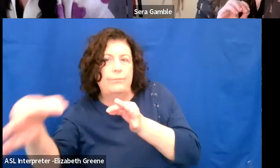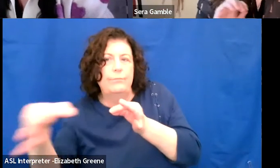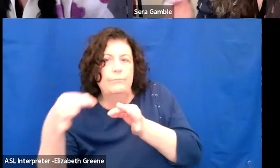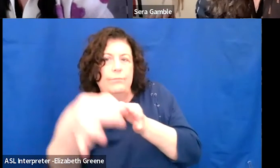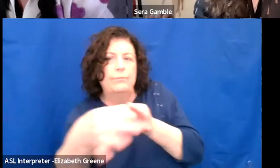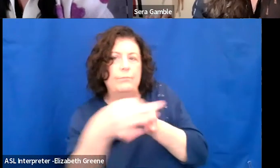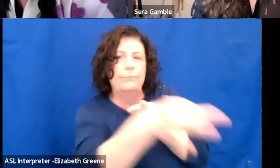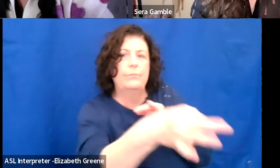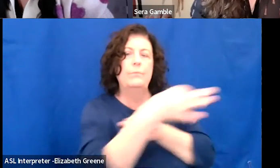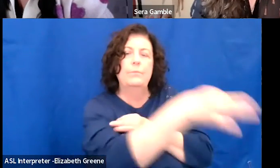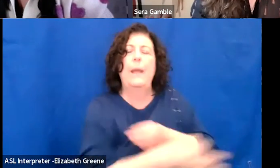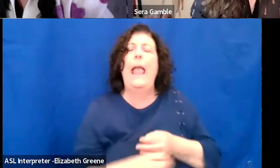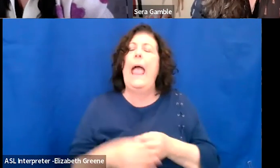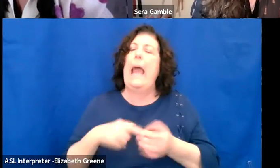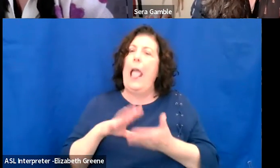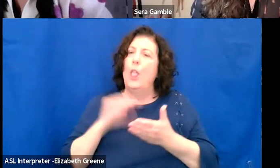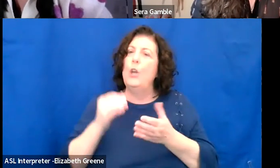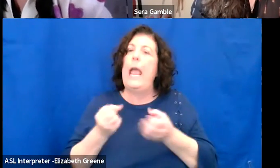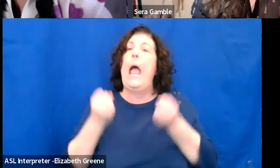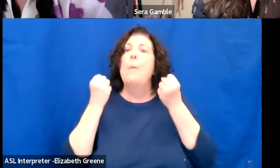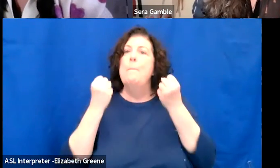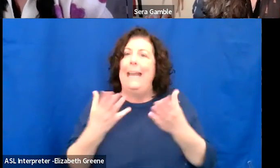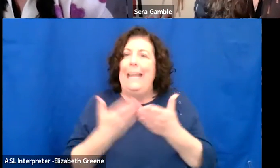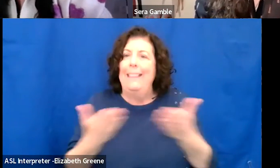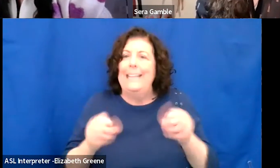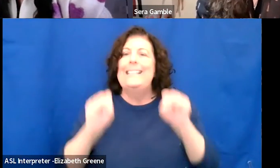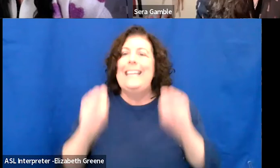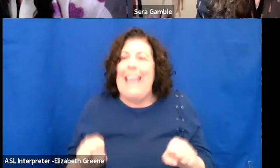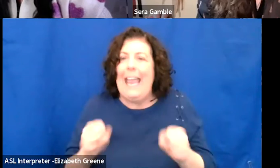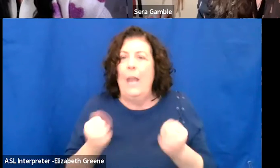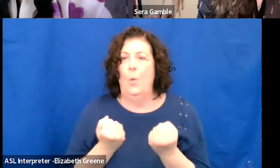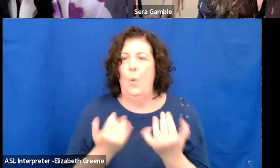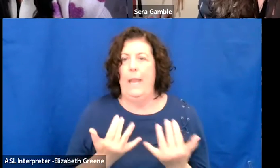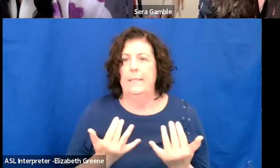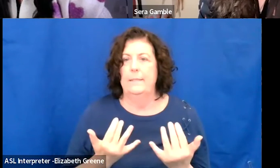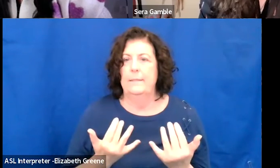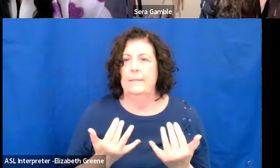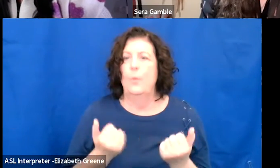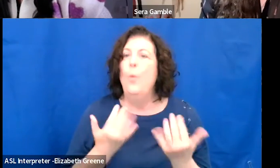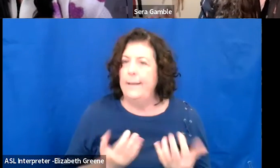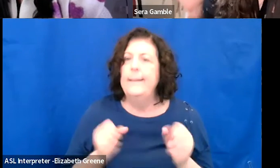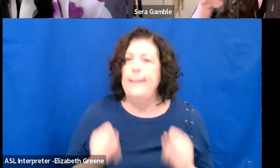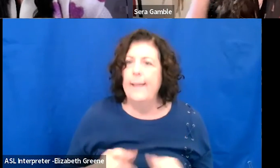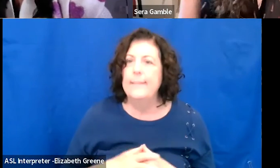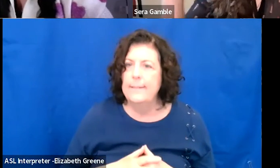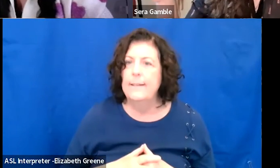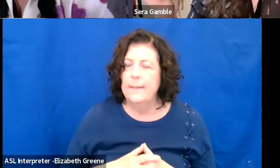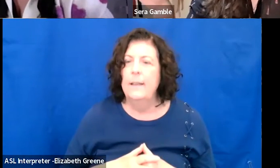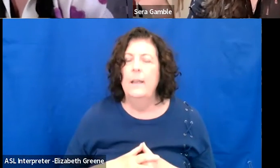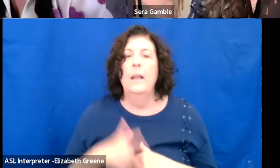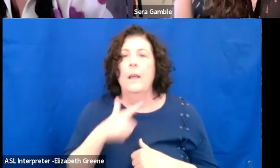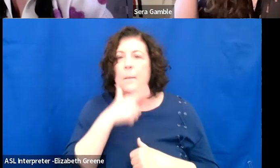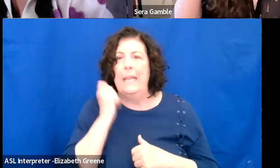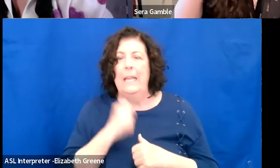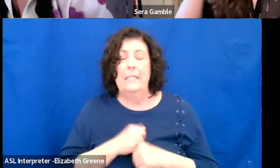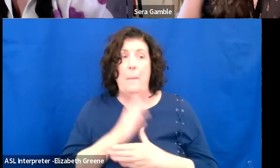solve everything by the end of the day when I started. That because the feeling of being a showrunner is a feeling of like, for this person to do the next